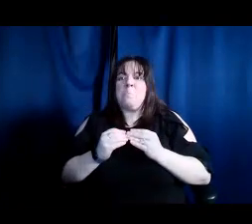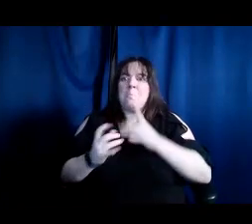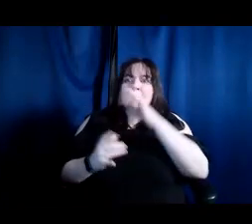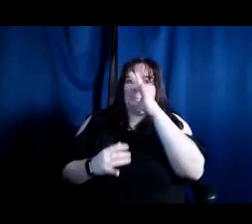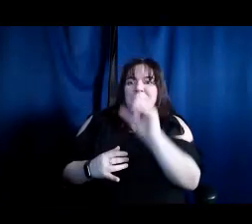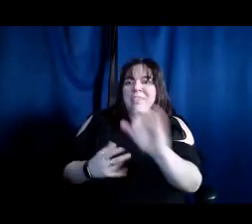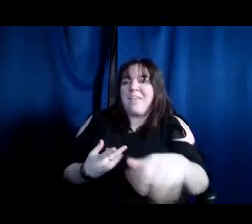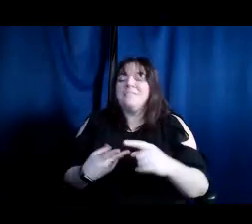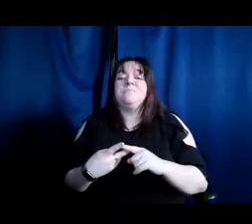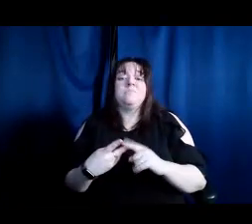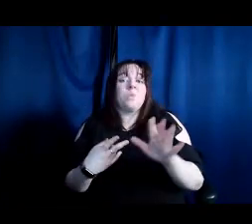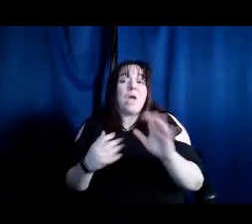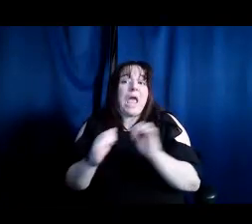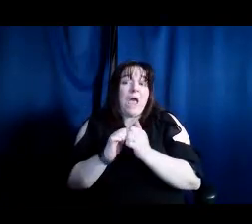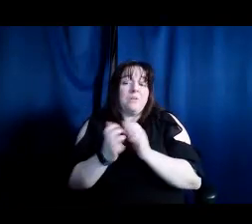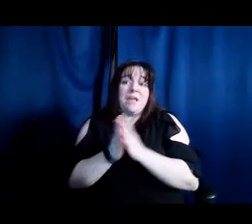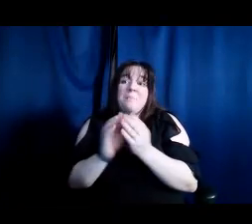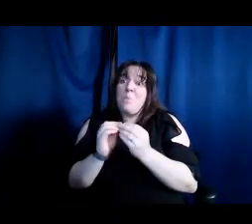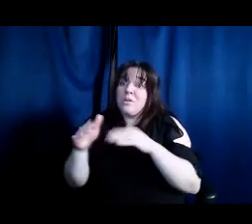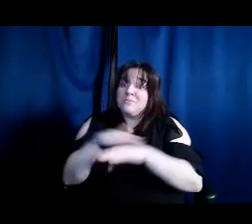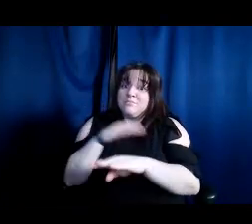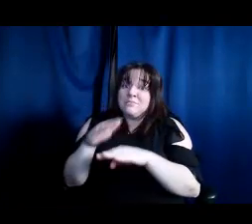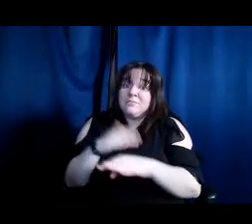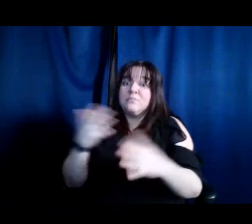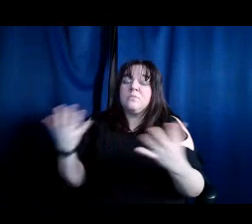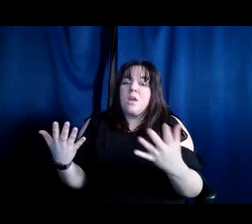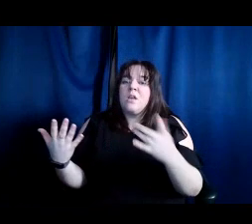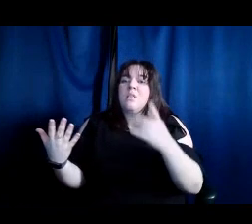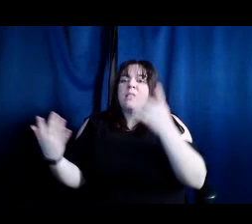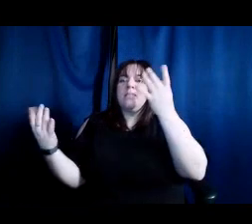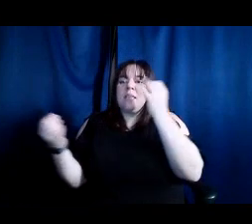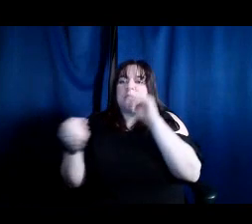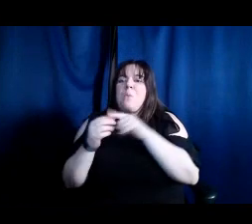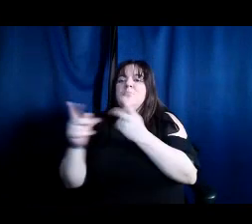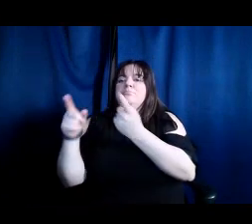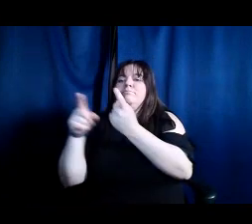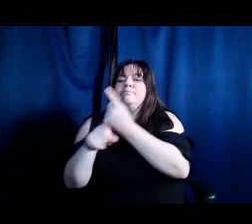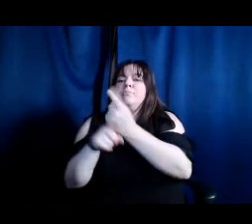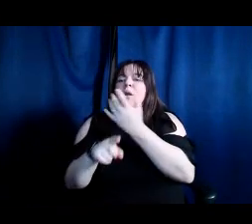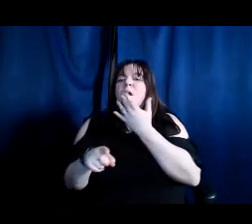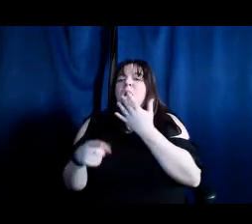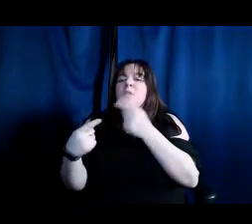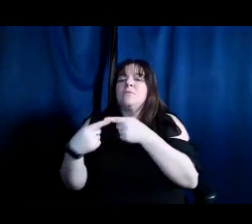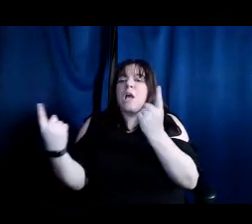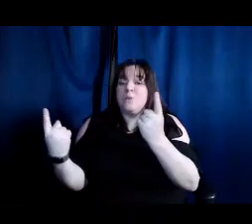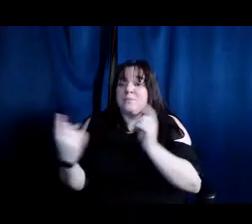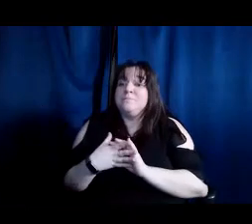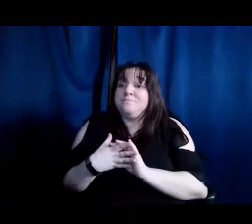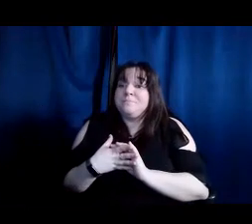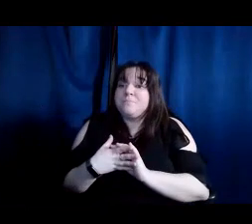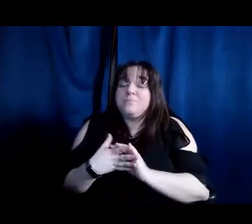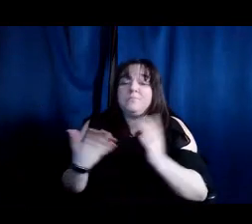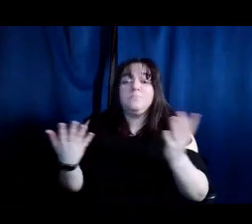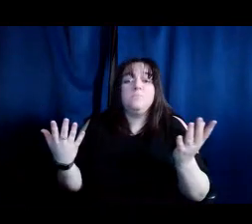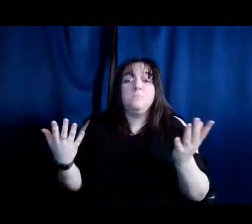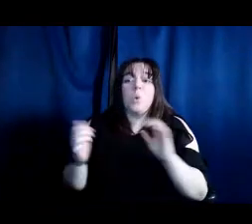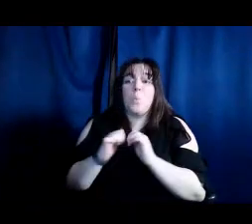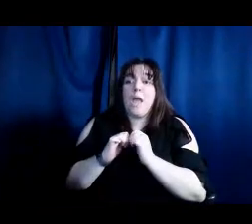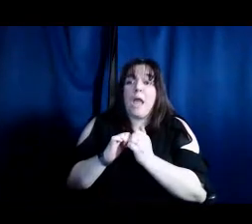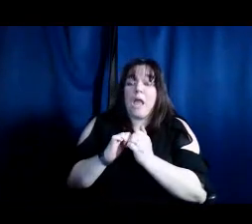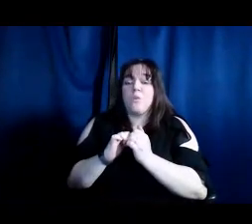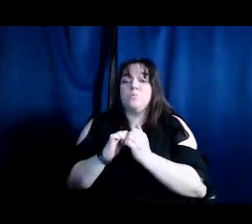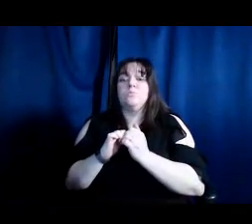your website's color palette, use proper color contrast. To do this, make sure there